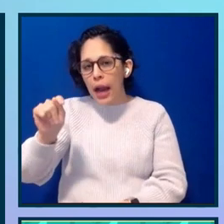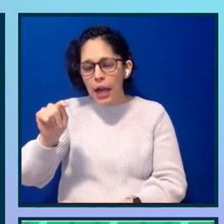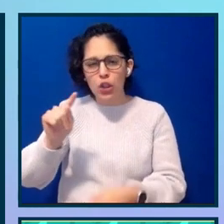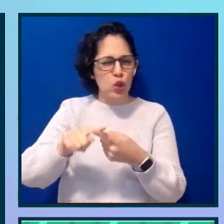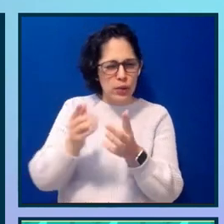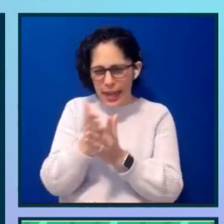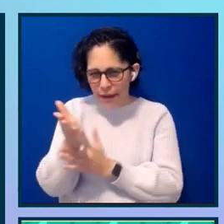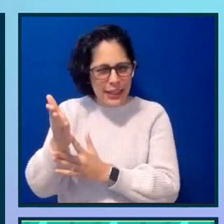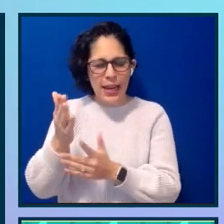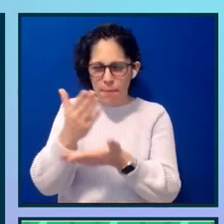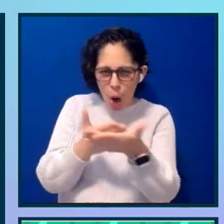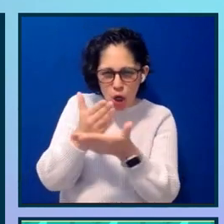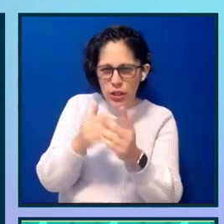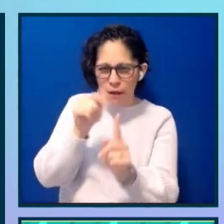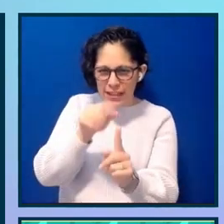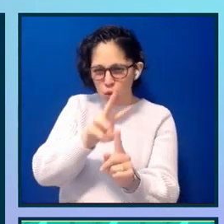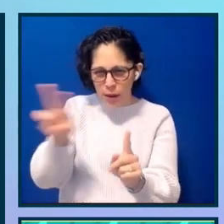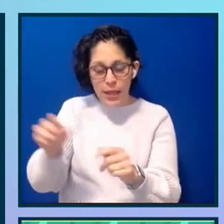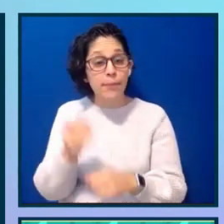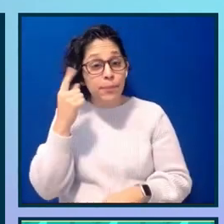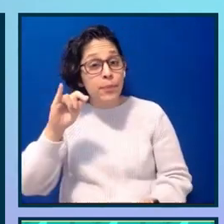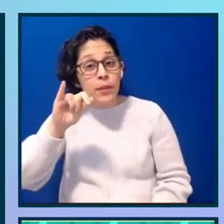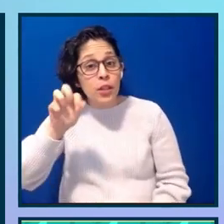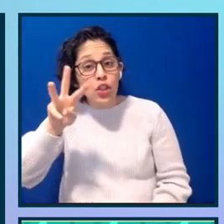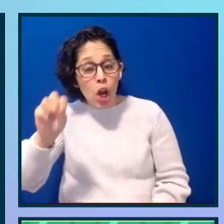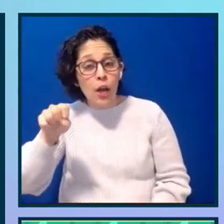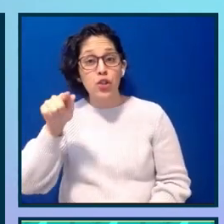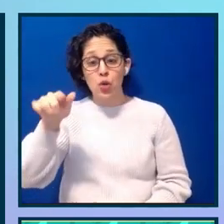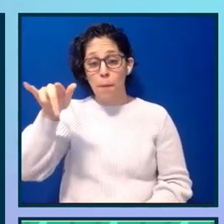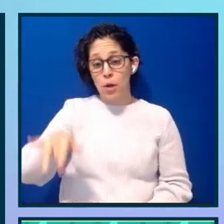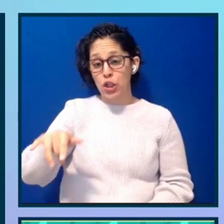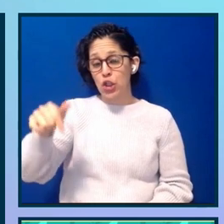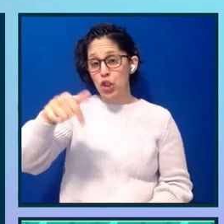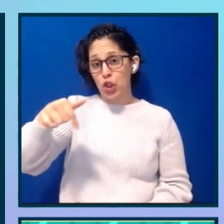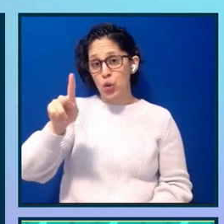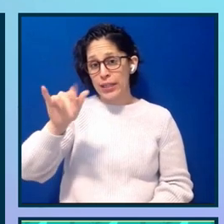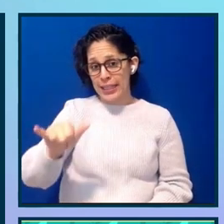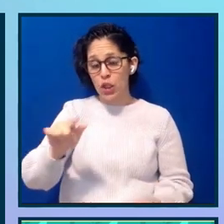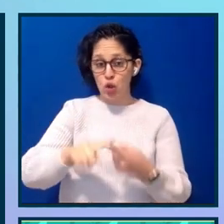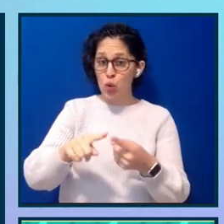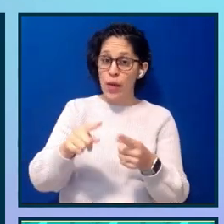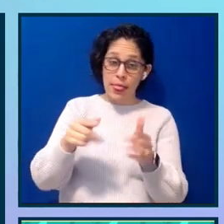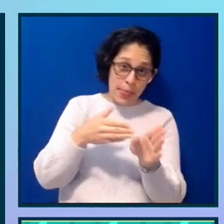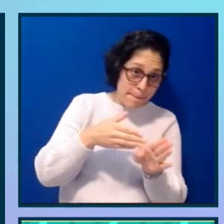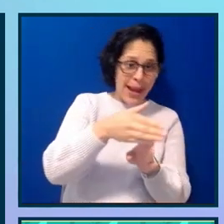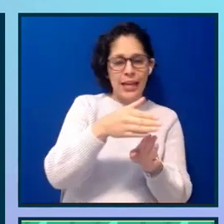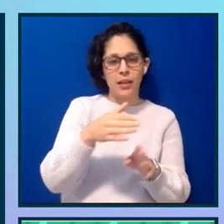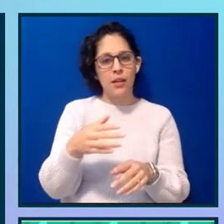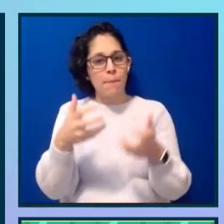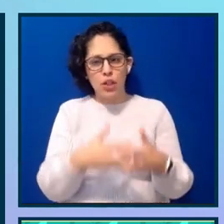on the website. So for example, in JAWS, you can press the Q key to go to the main landmark. There is no main region on this